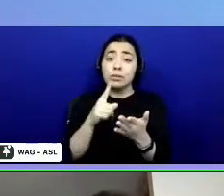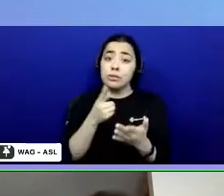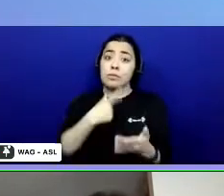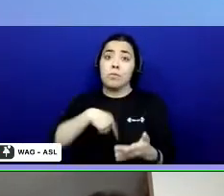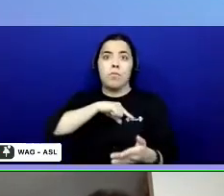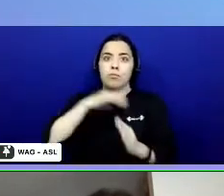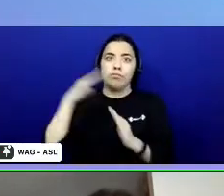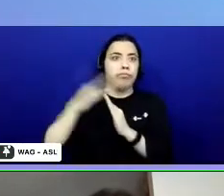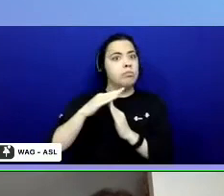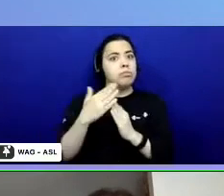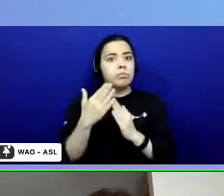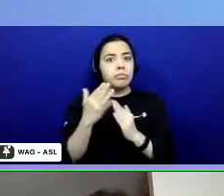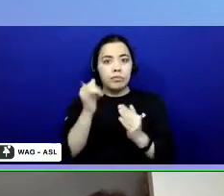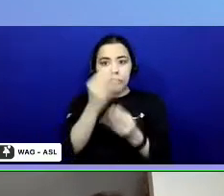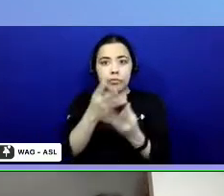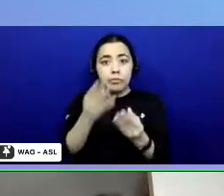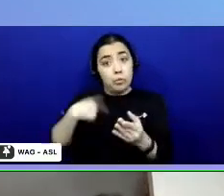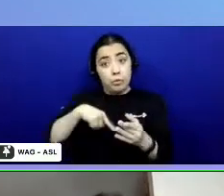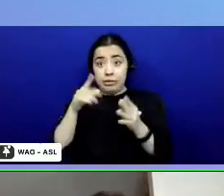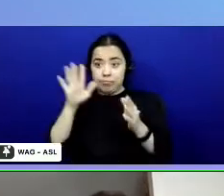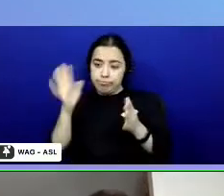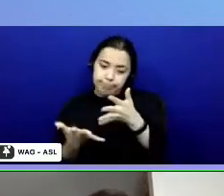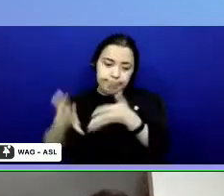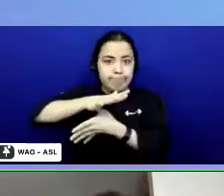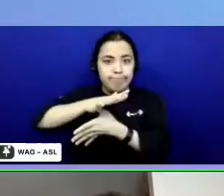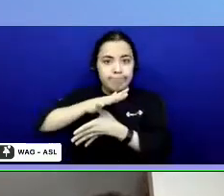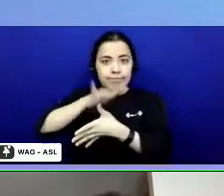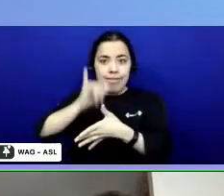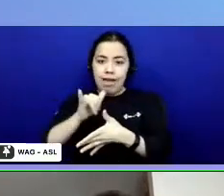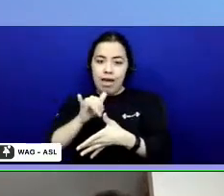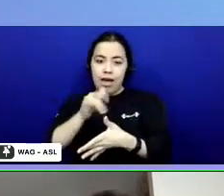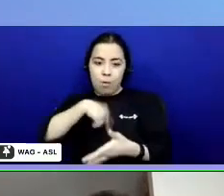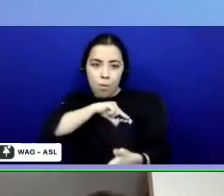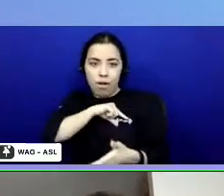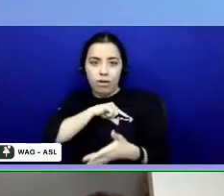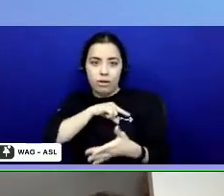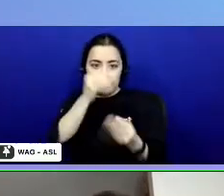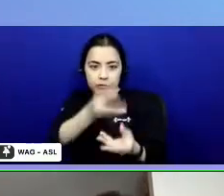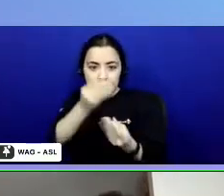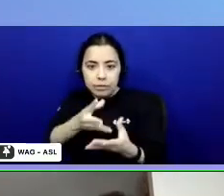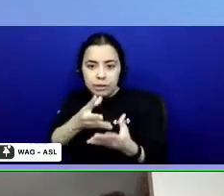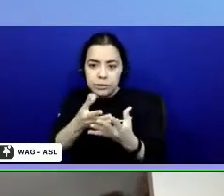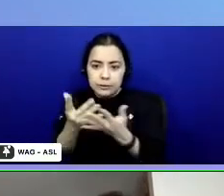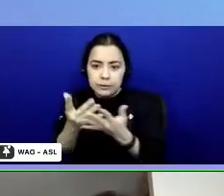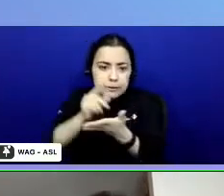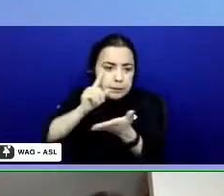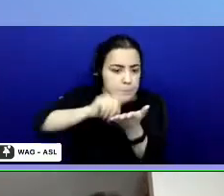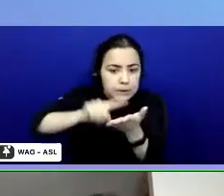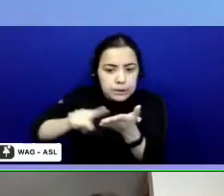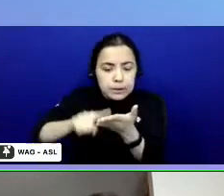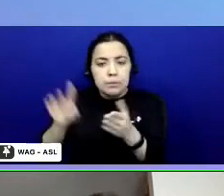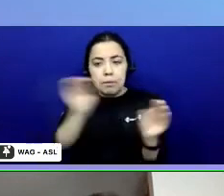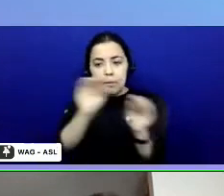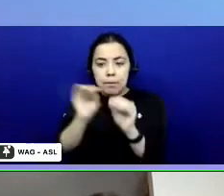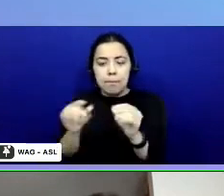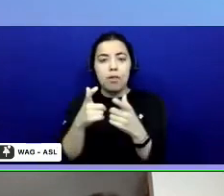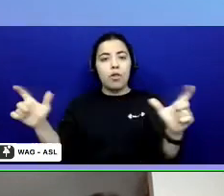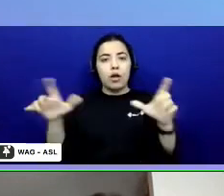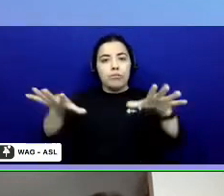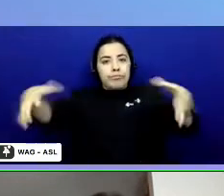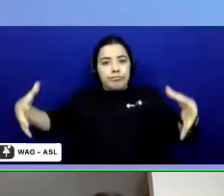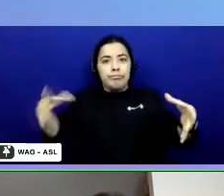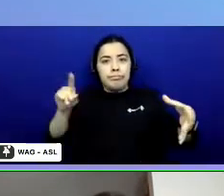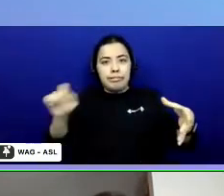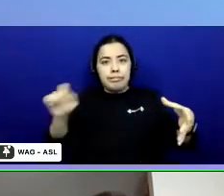been focusing on a lot here at DQ. And so we have larger data sets now, better data collection methods, and also, in my mind,